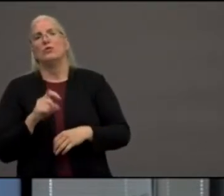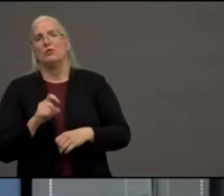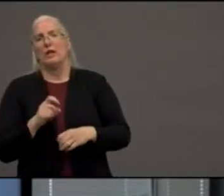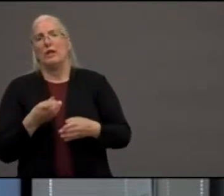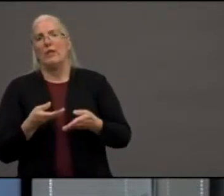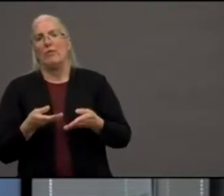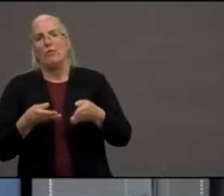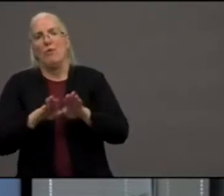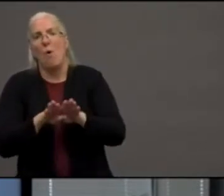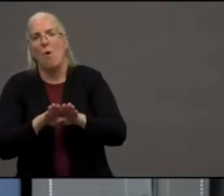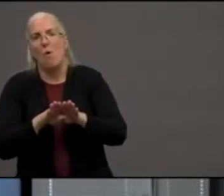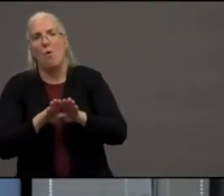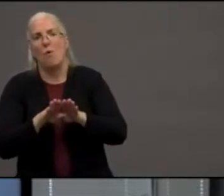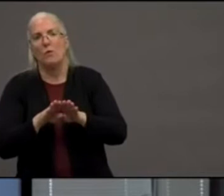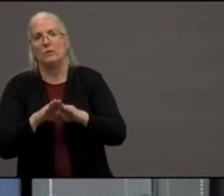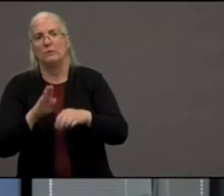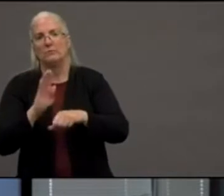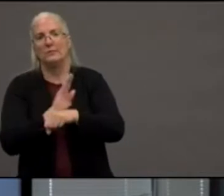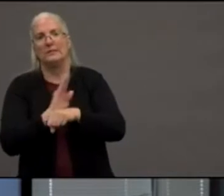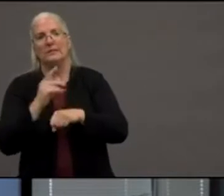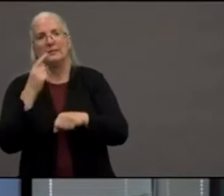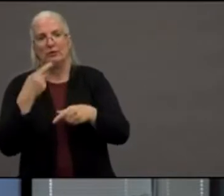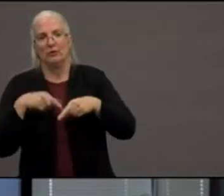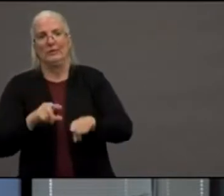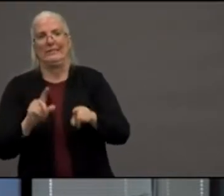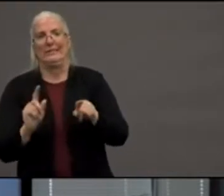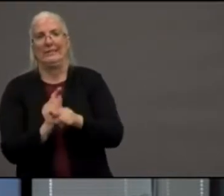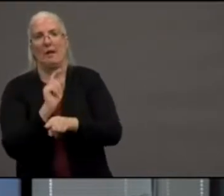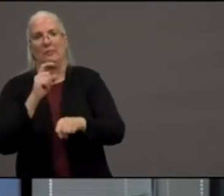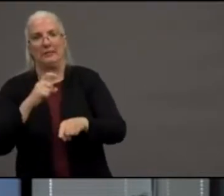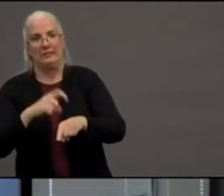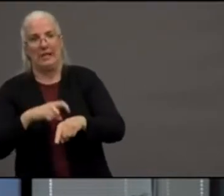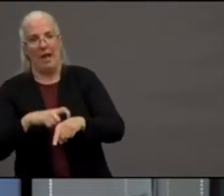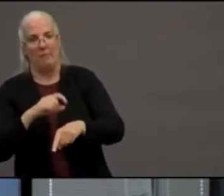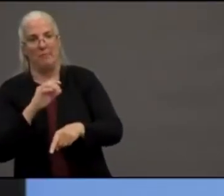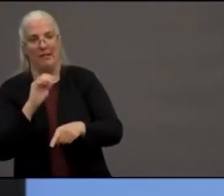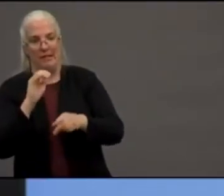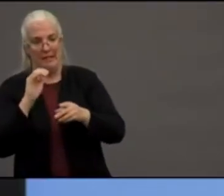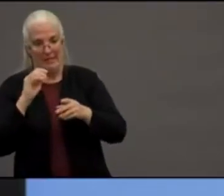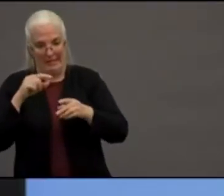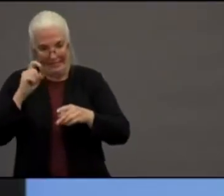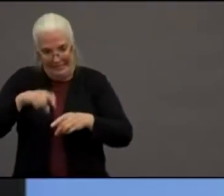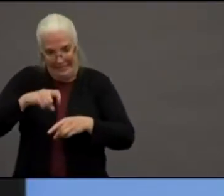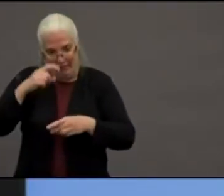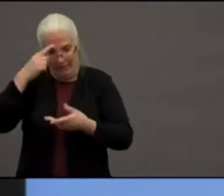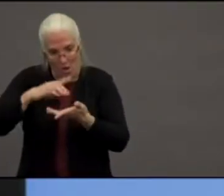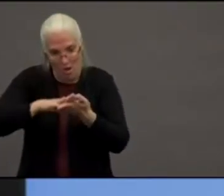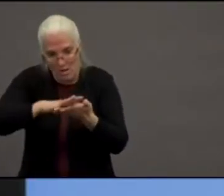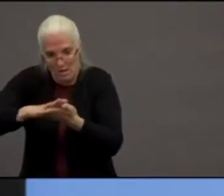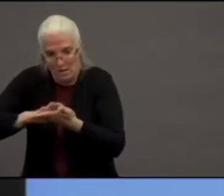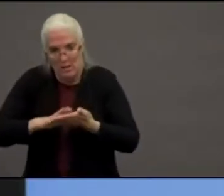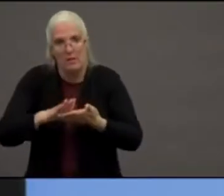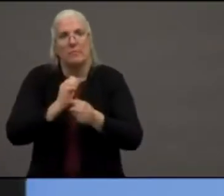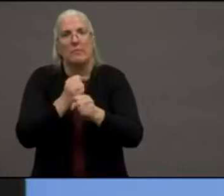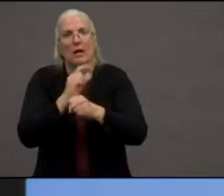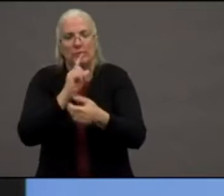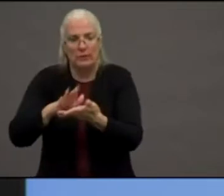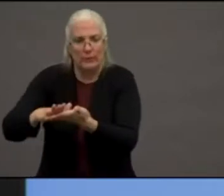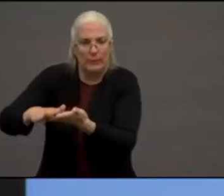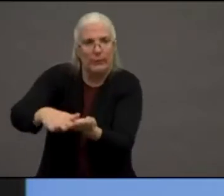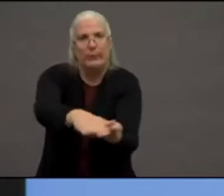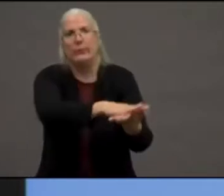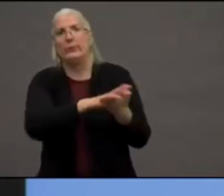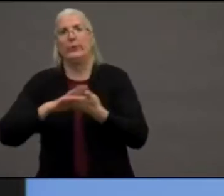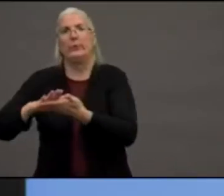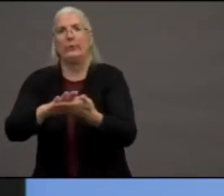it takes for them to properly clean and sanitize those suspected and affected areas. So if you